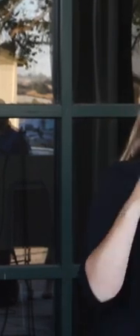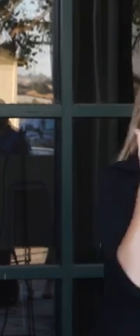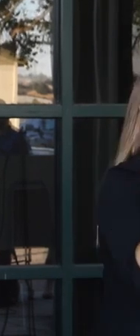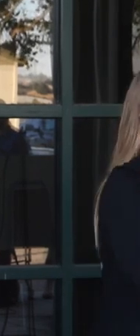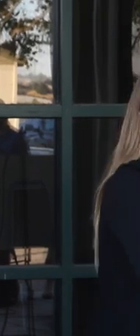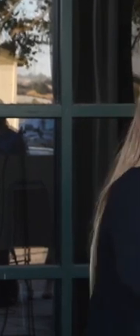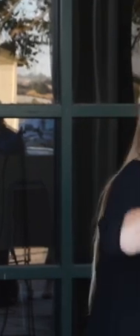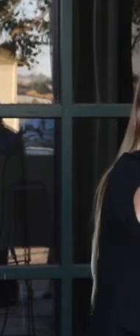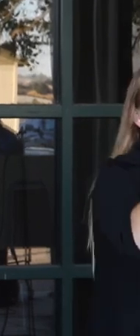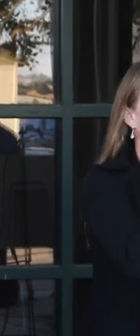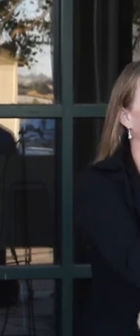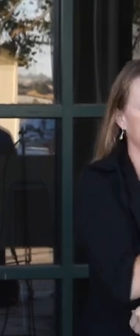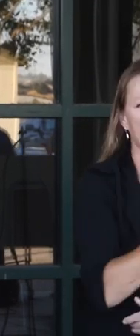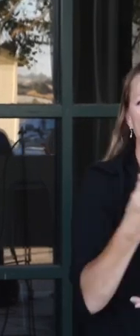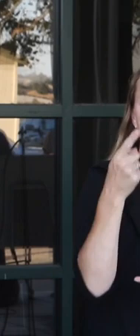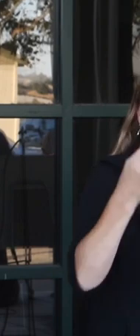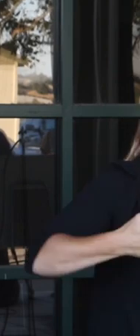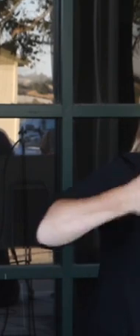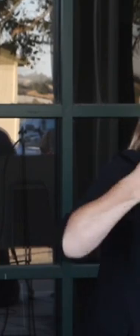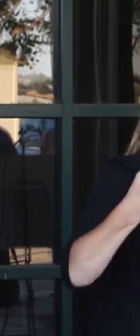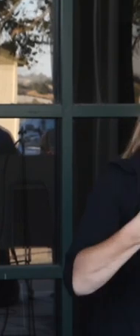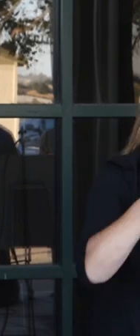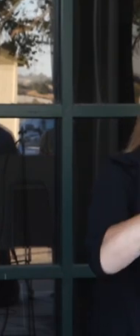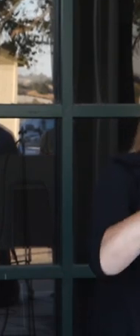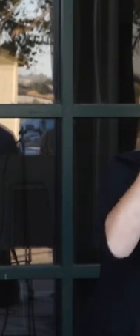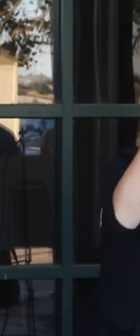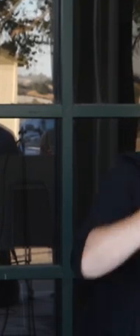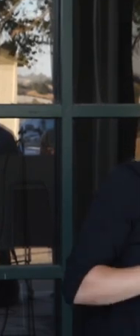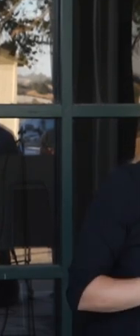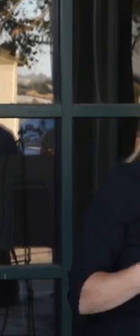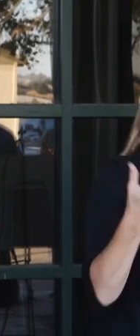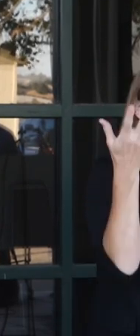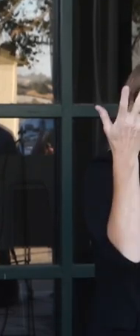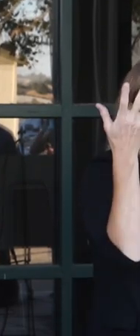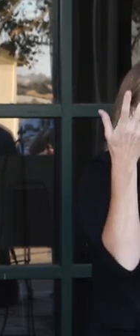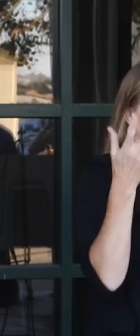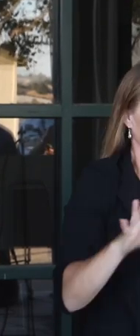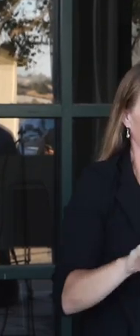shooting started, we summoned all the